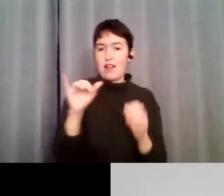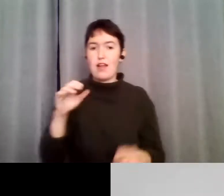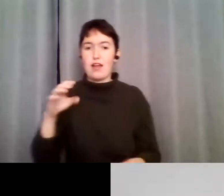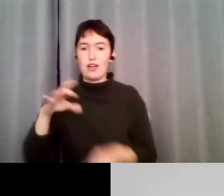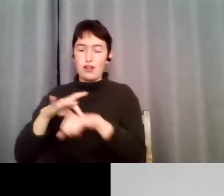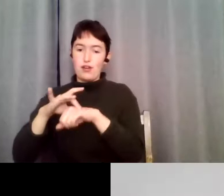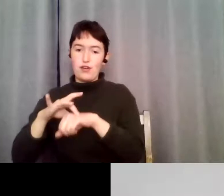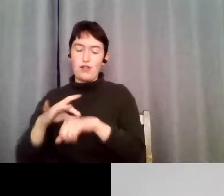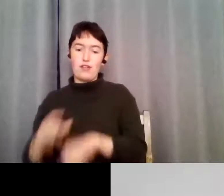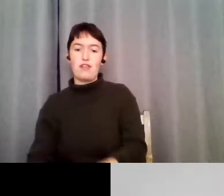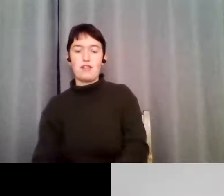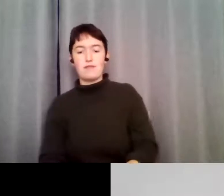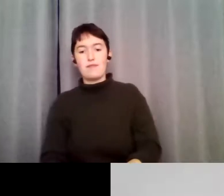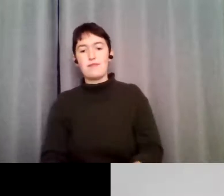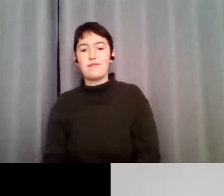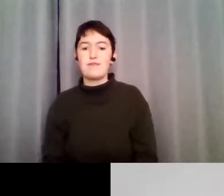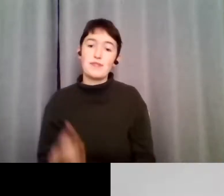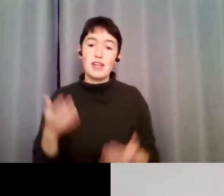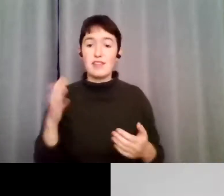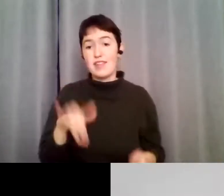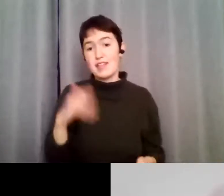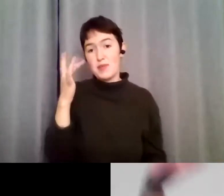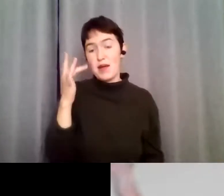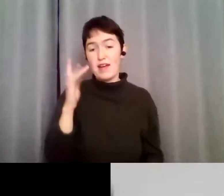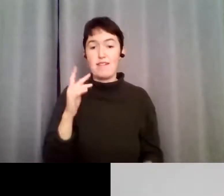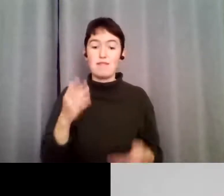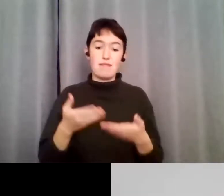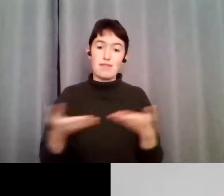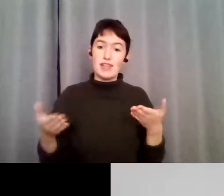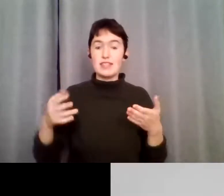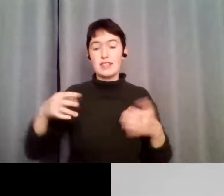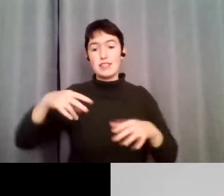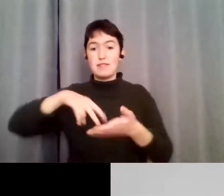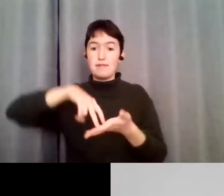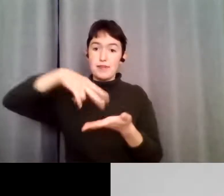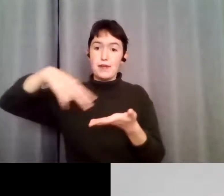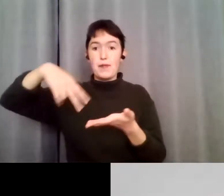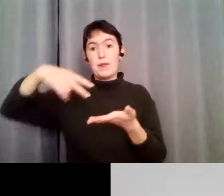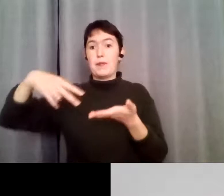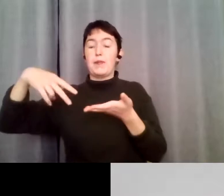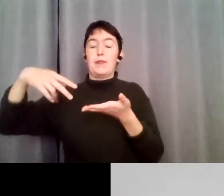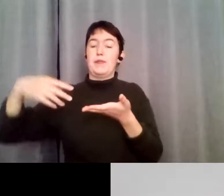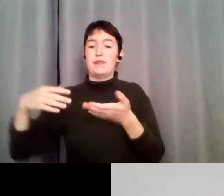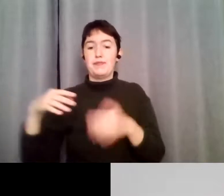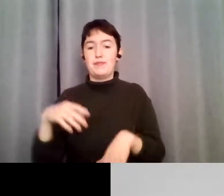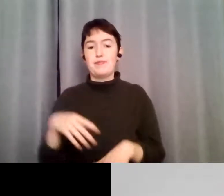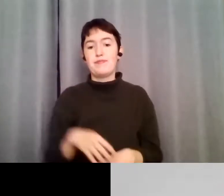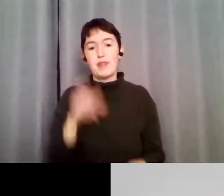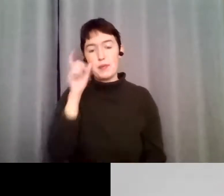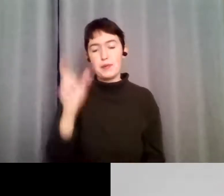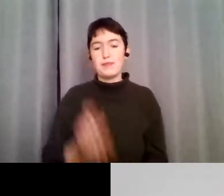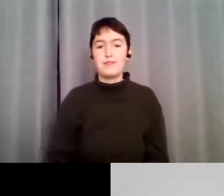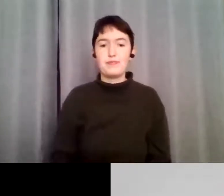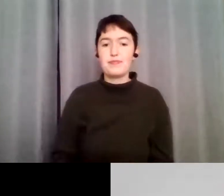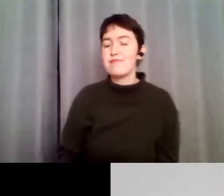why things are floatier on the moon than on Earth, even if they don't all float away altogether. Awesome, thanks. The next question is